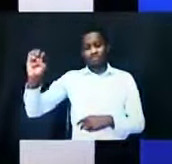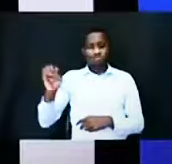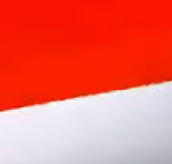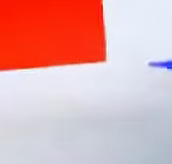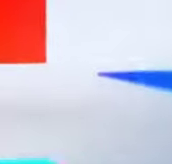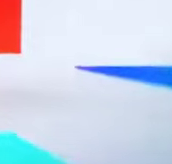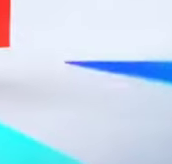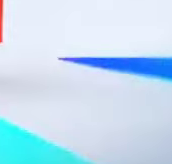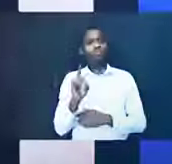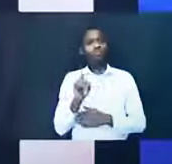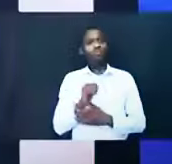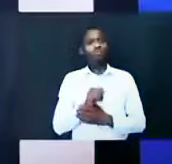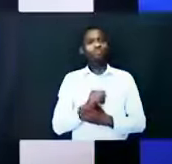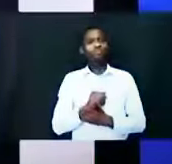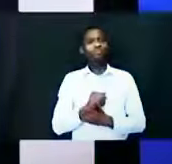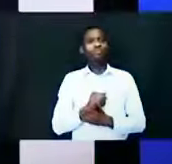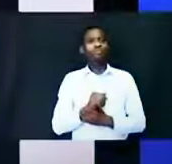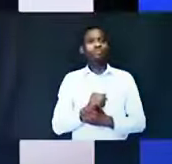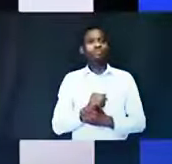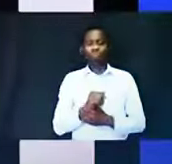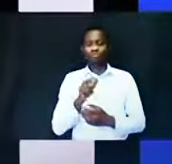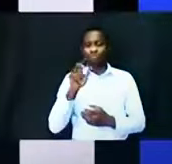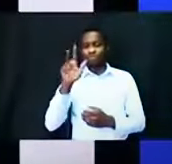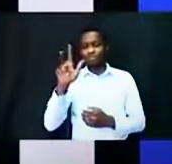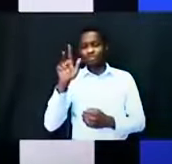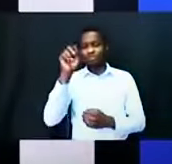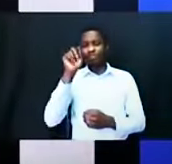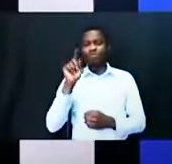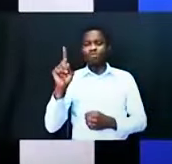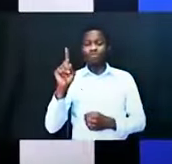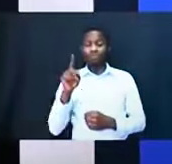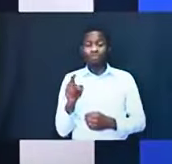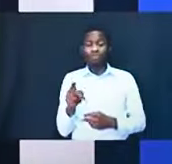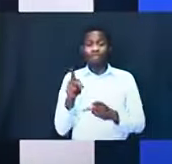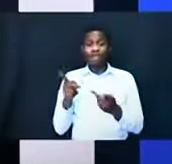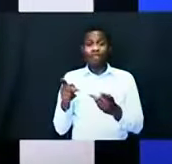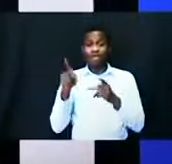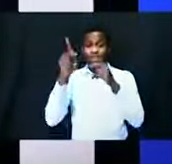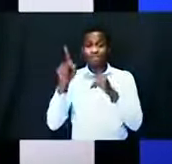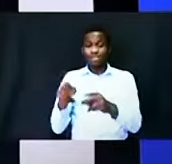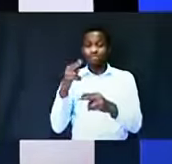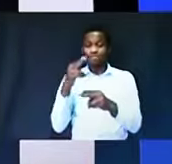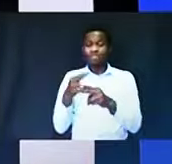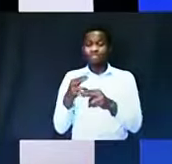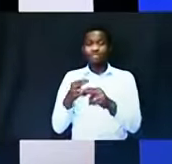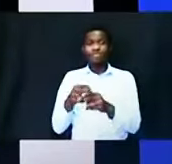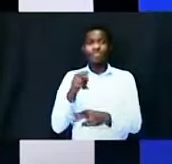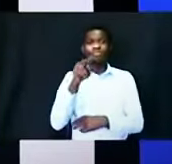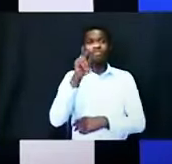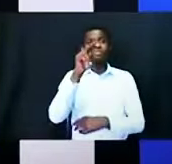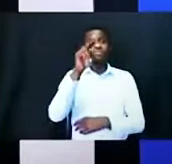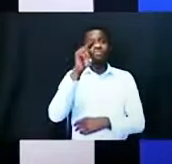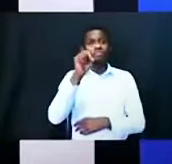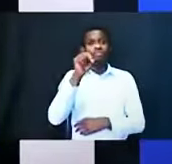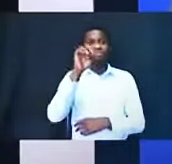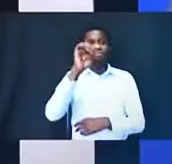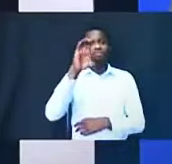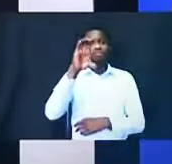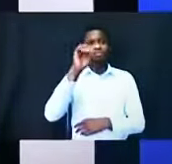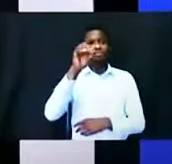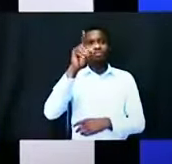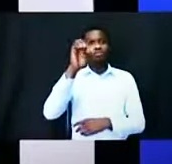1 and 2. A man named Nicodemus, who was a member of the Jewish ruling council.